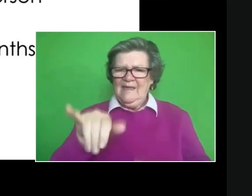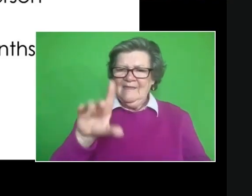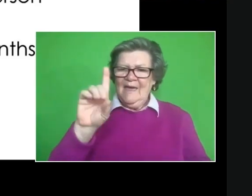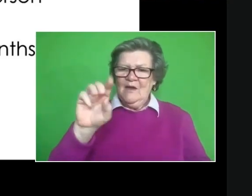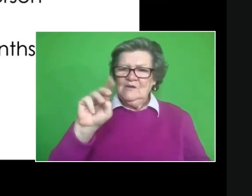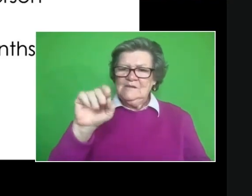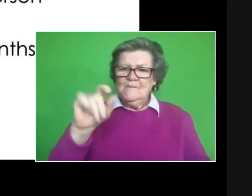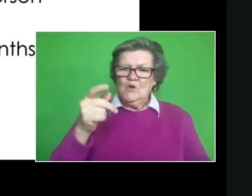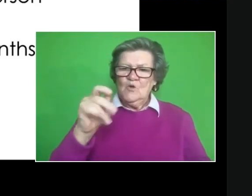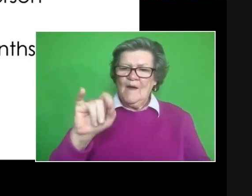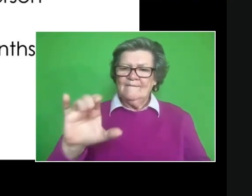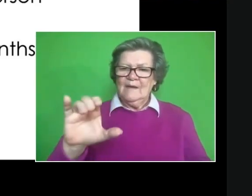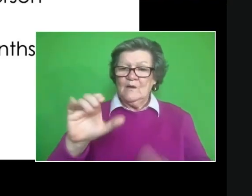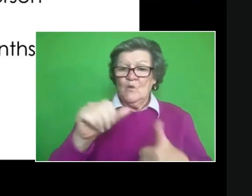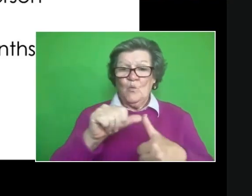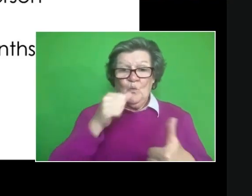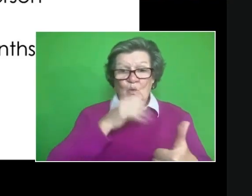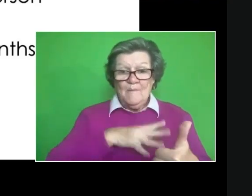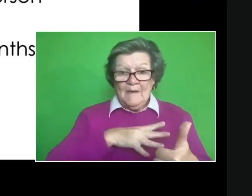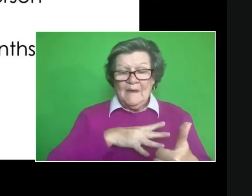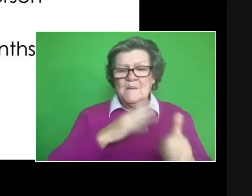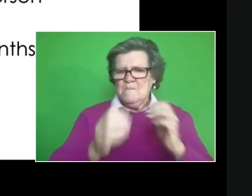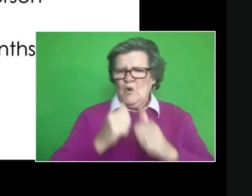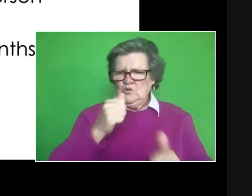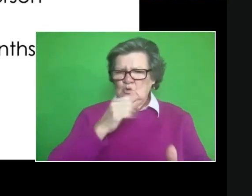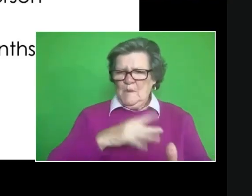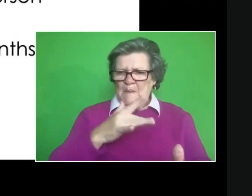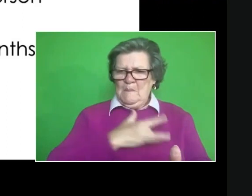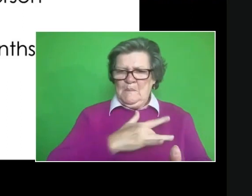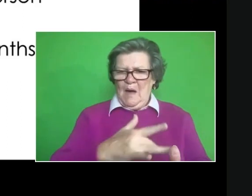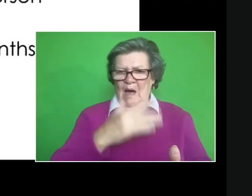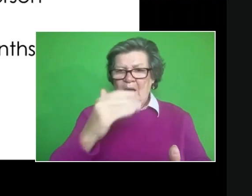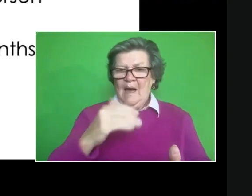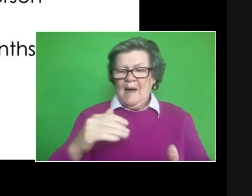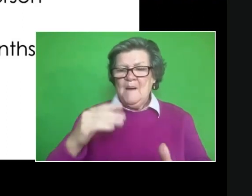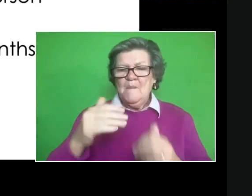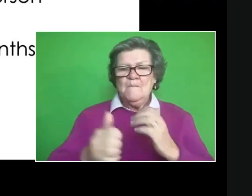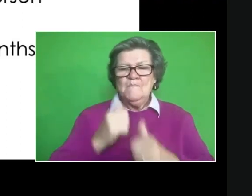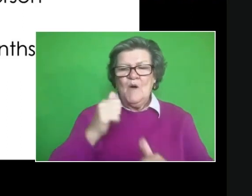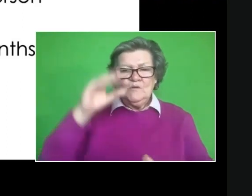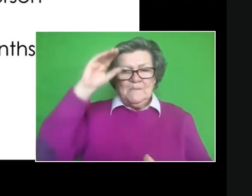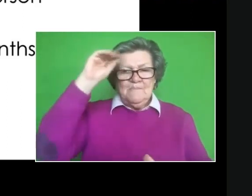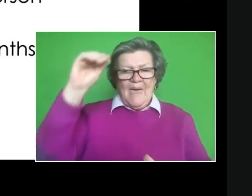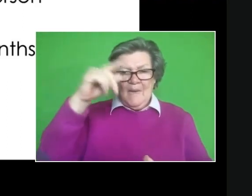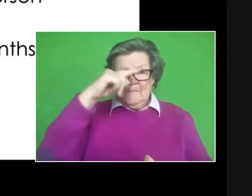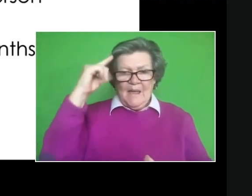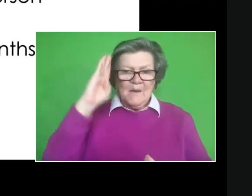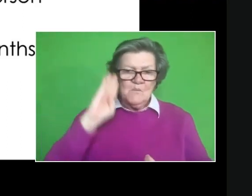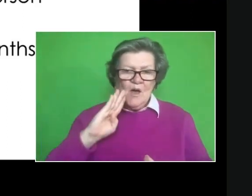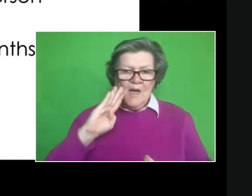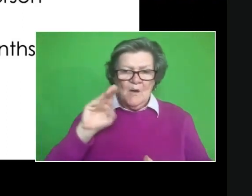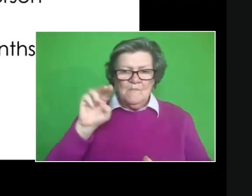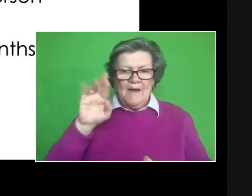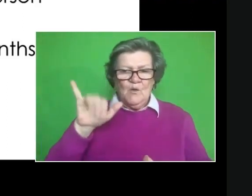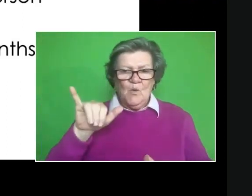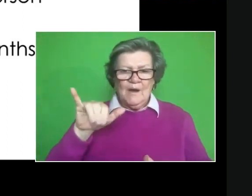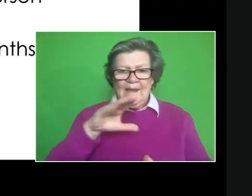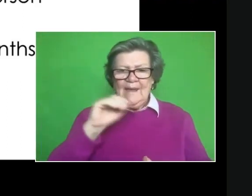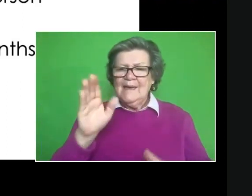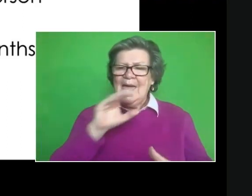of women. It was majority women and minority men, and the age between 19 and